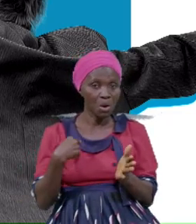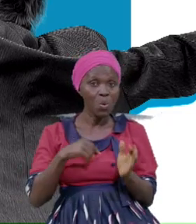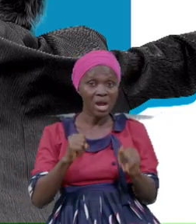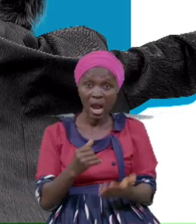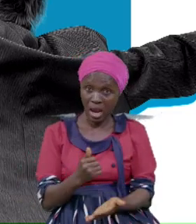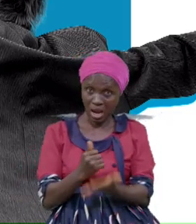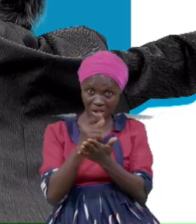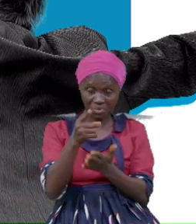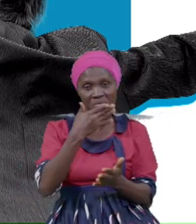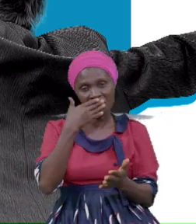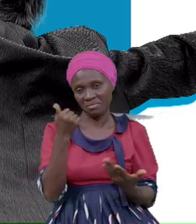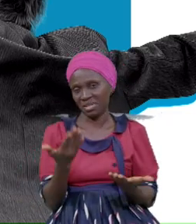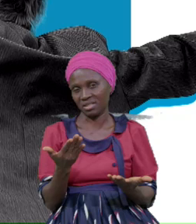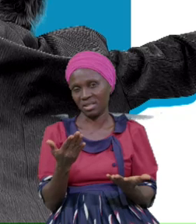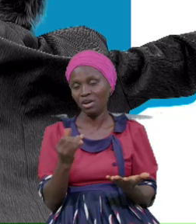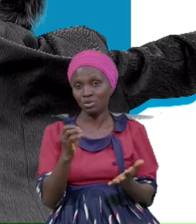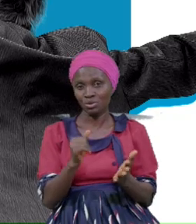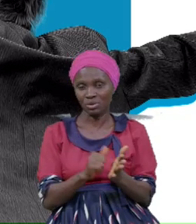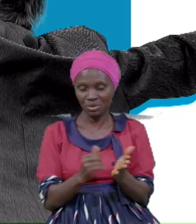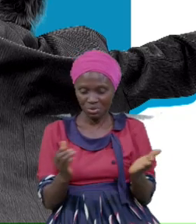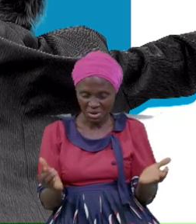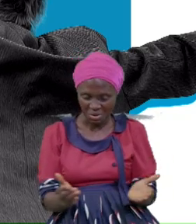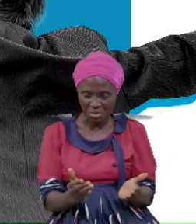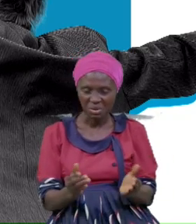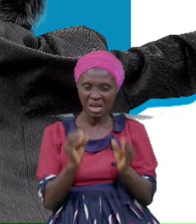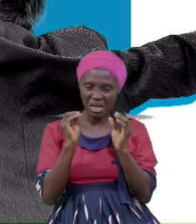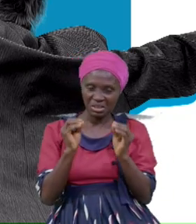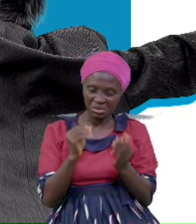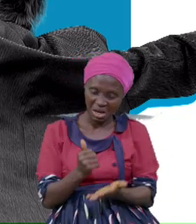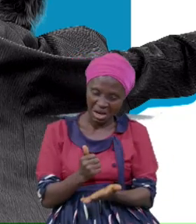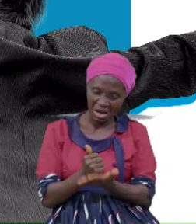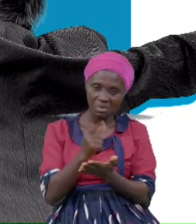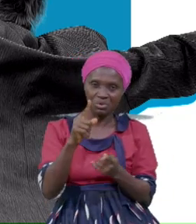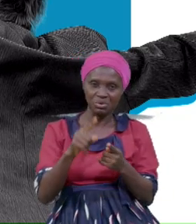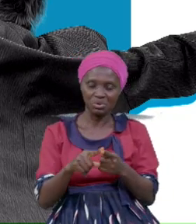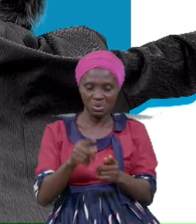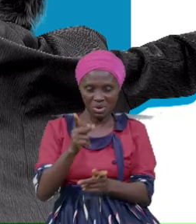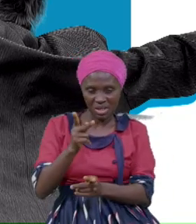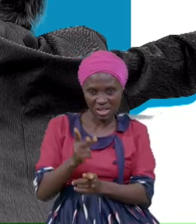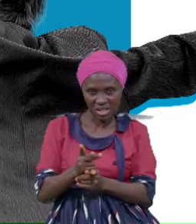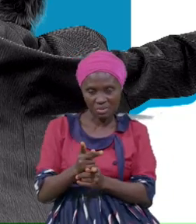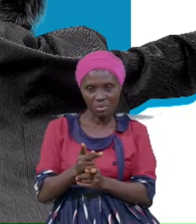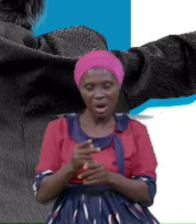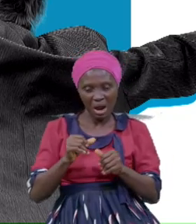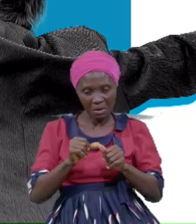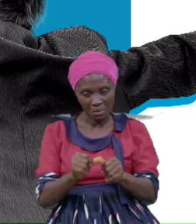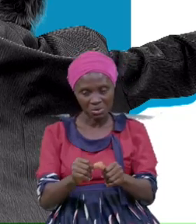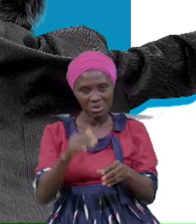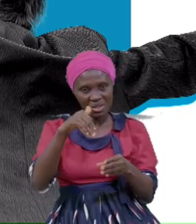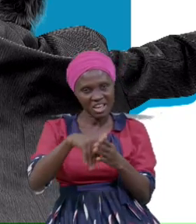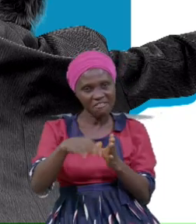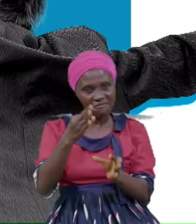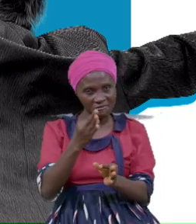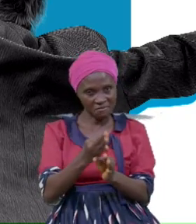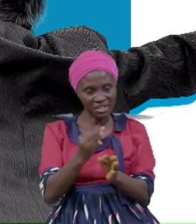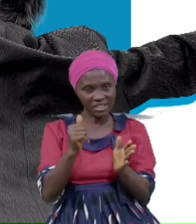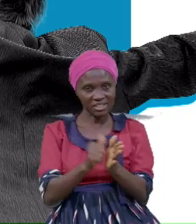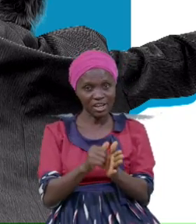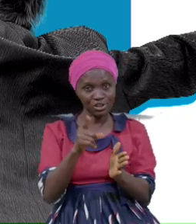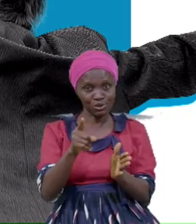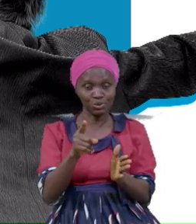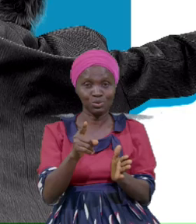to retain the faith you have in Christ tonight. So feel free